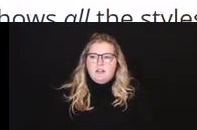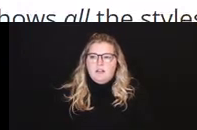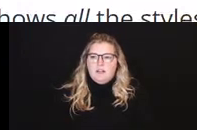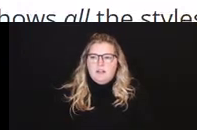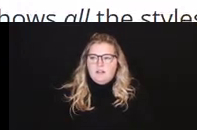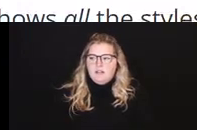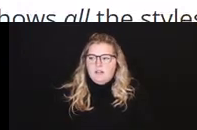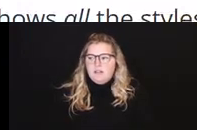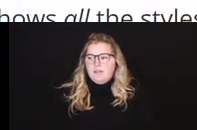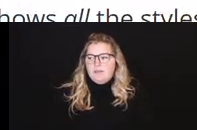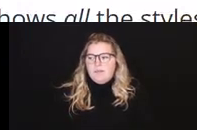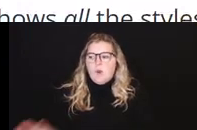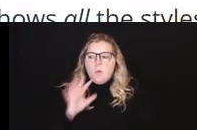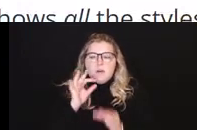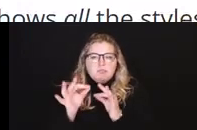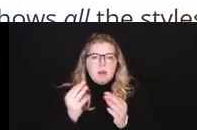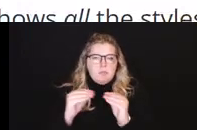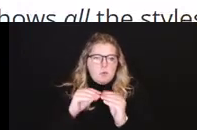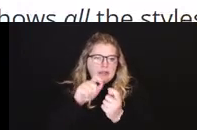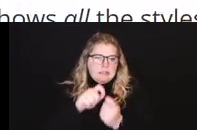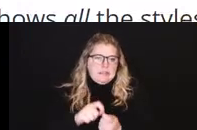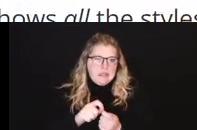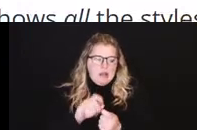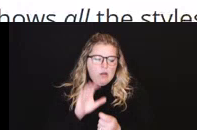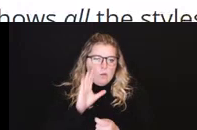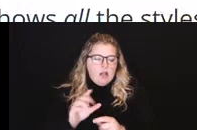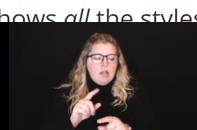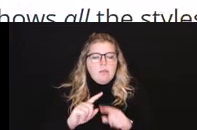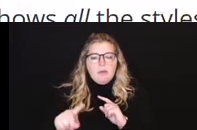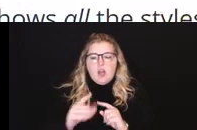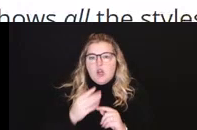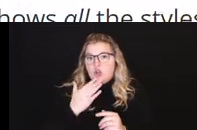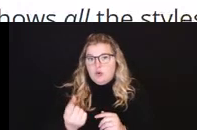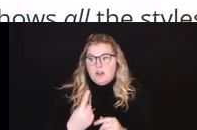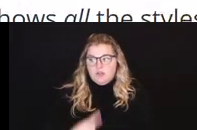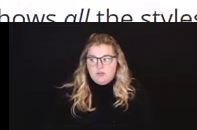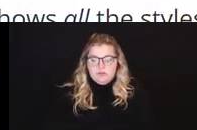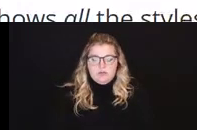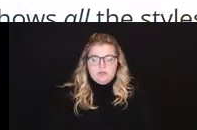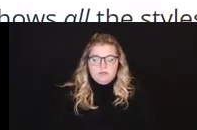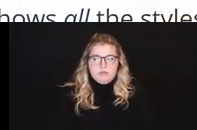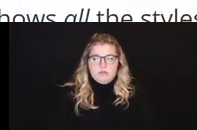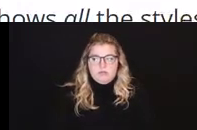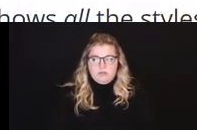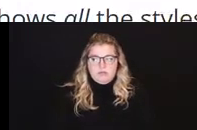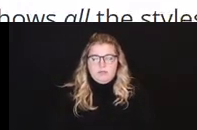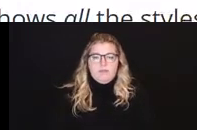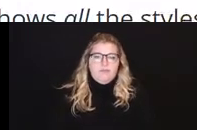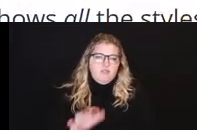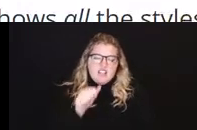little bit more detail in that recording from the first session as well. But yeah, good question. That would not be a failure.